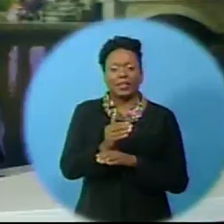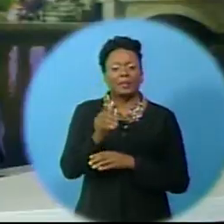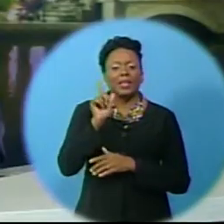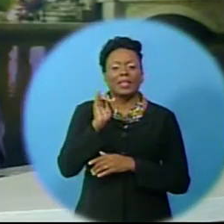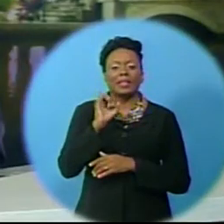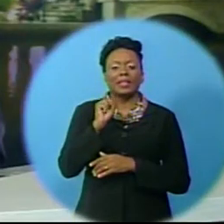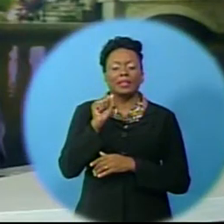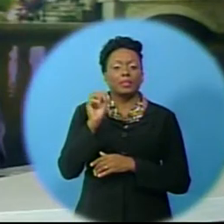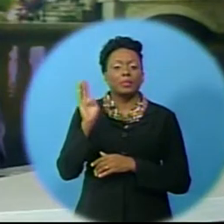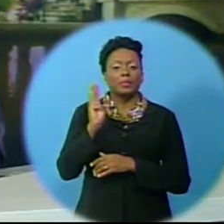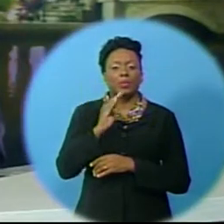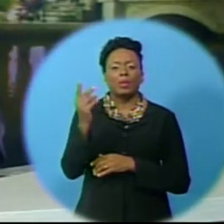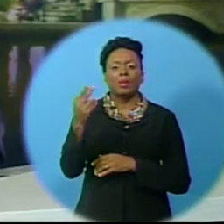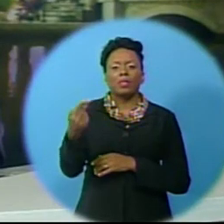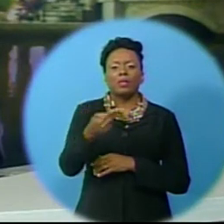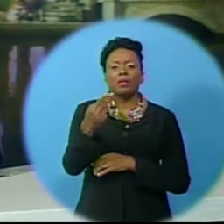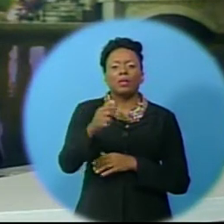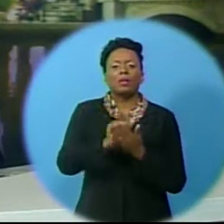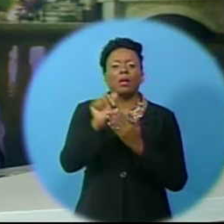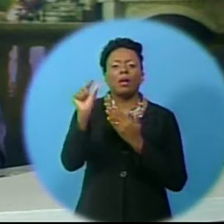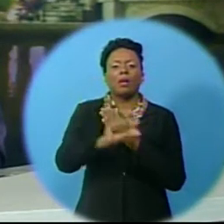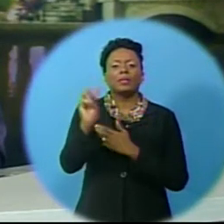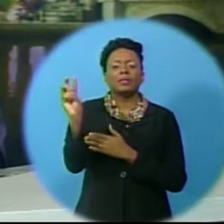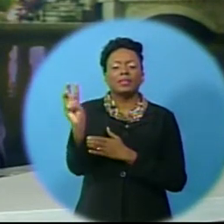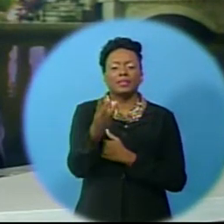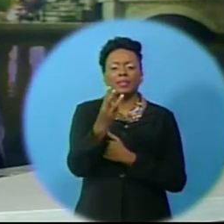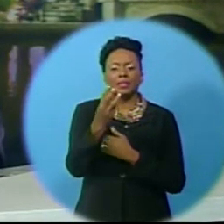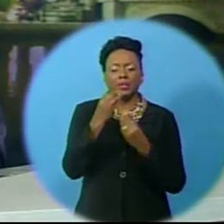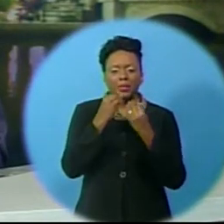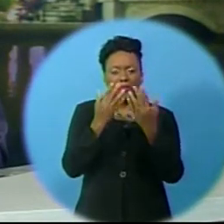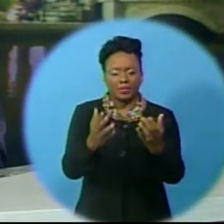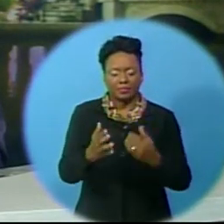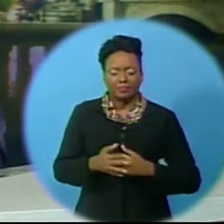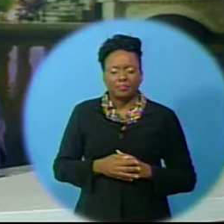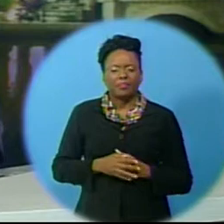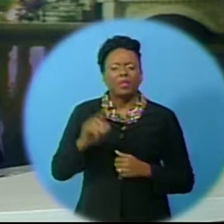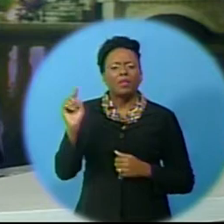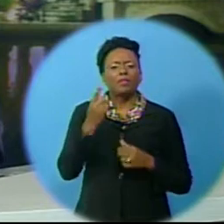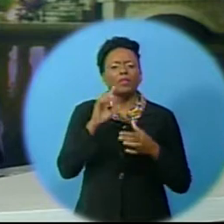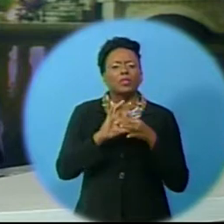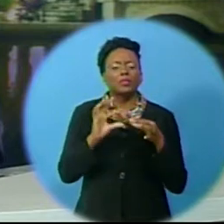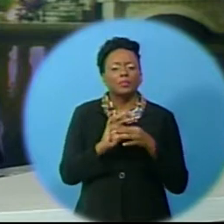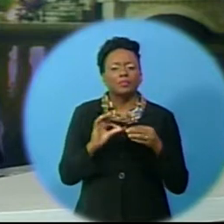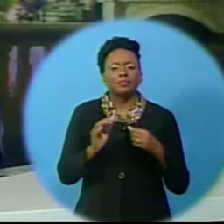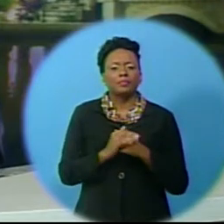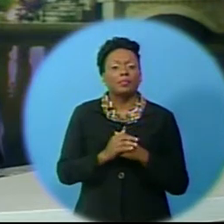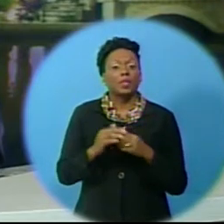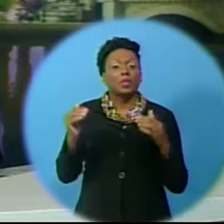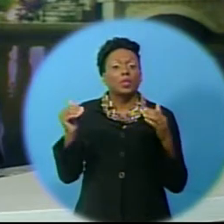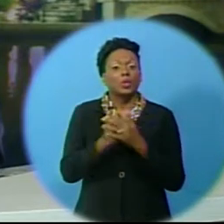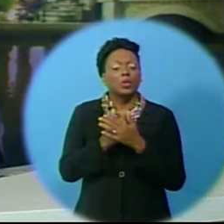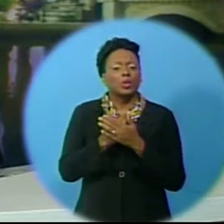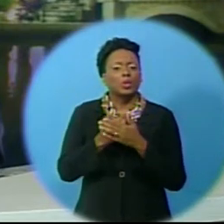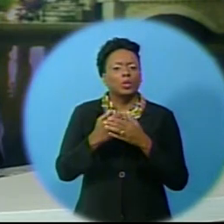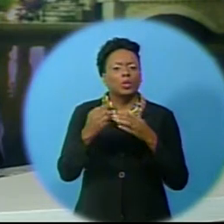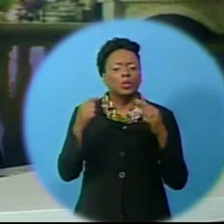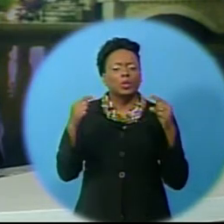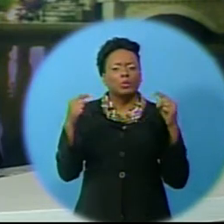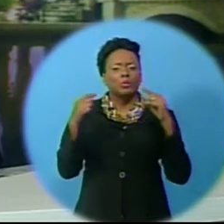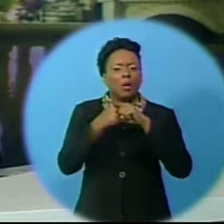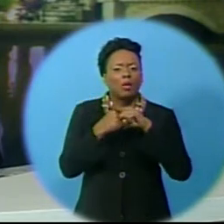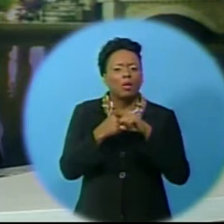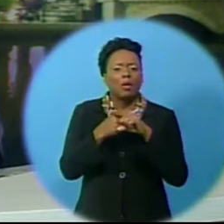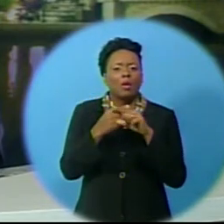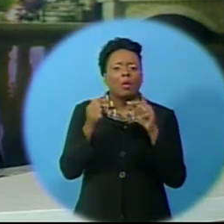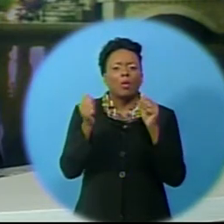Lisa Broom with the Thursday, August 6th edition of the CBC Evening News. In our top story tonight, a fresh dispute brewing over